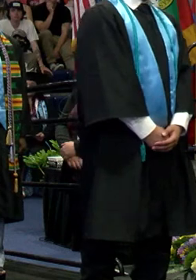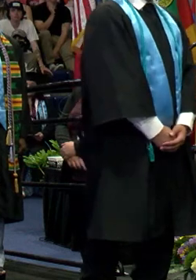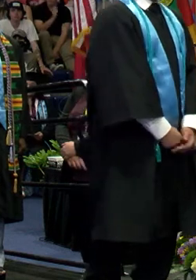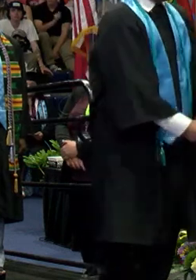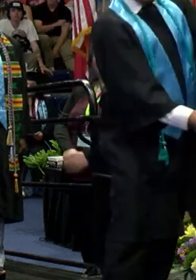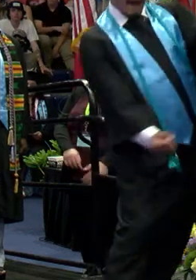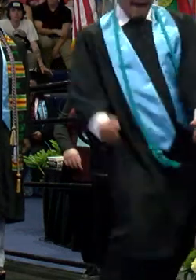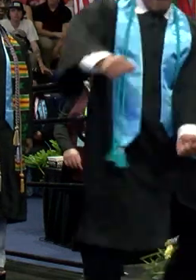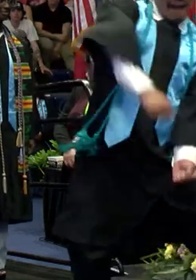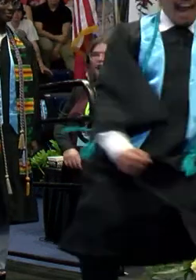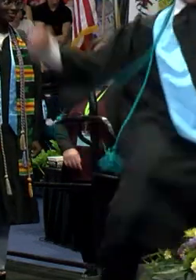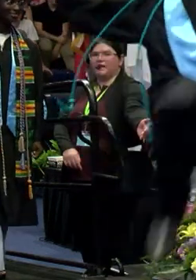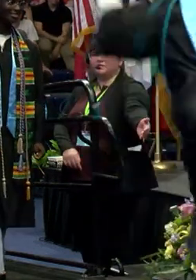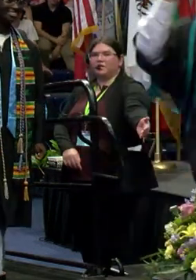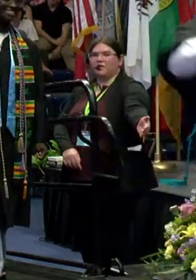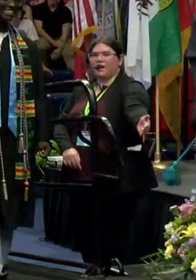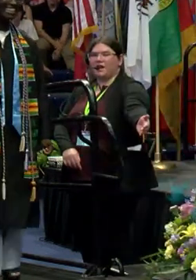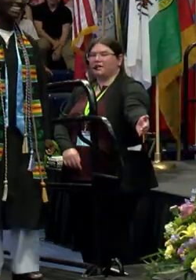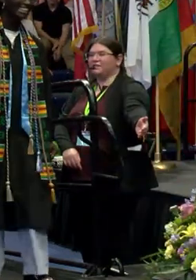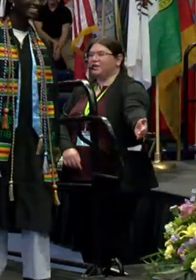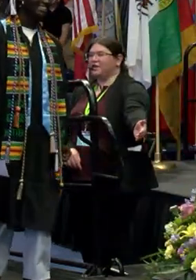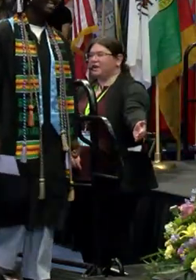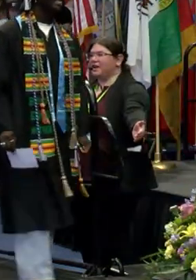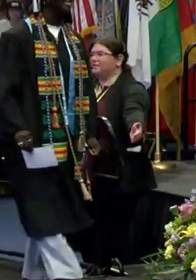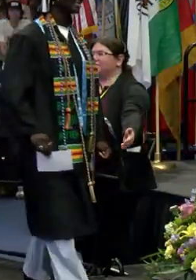Ramon Prado.